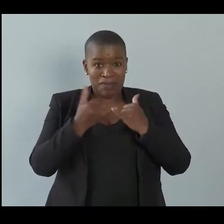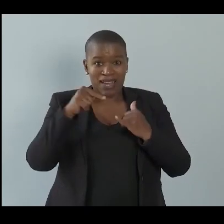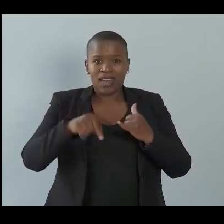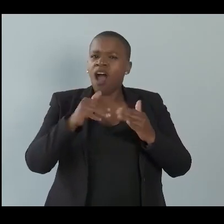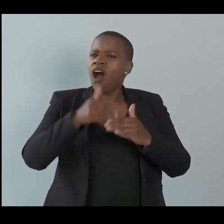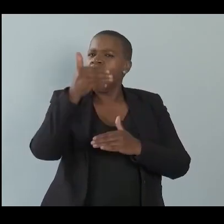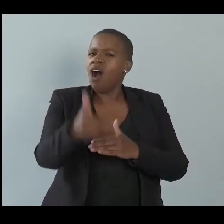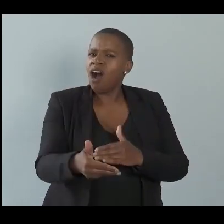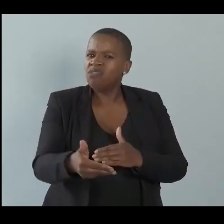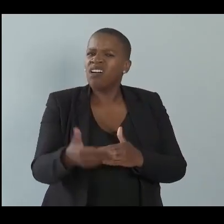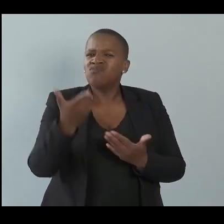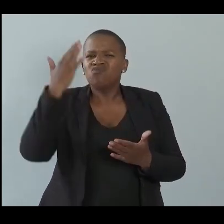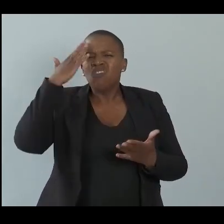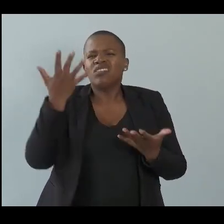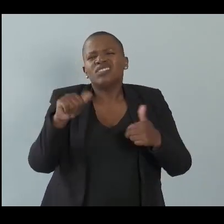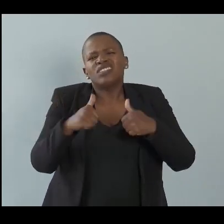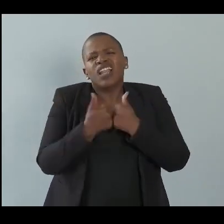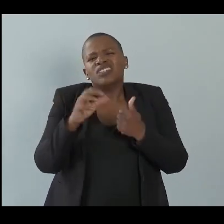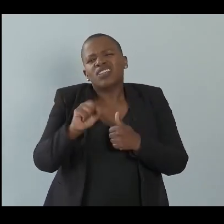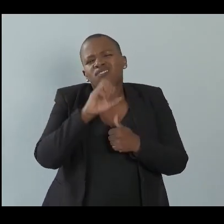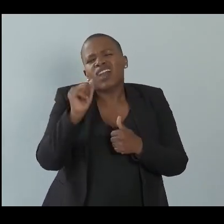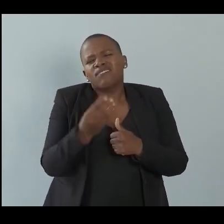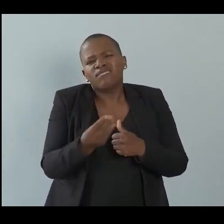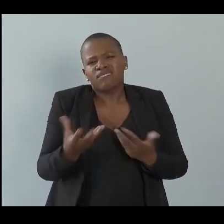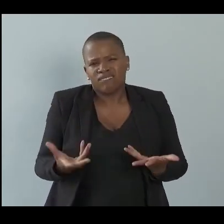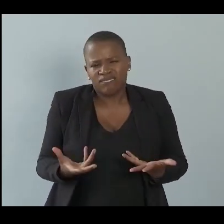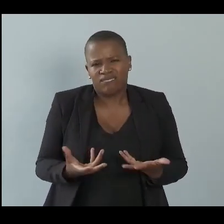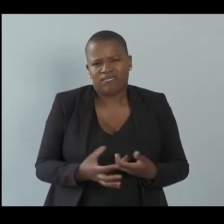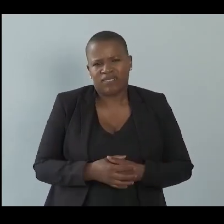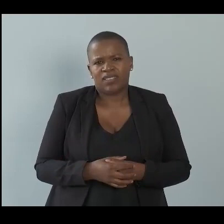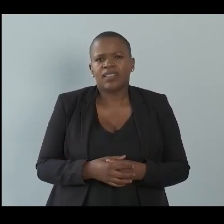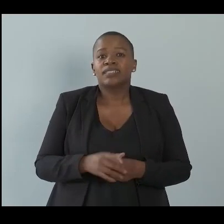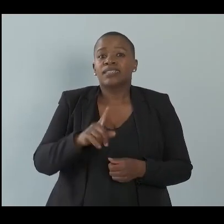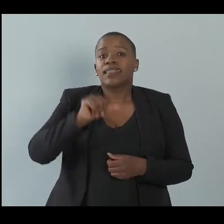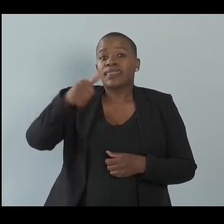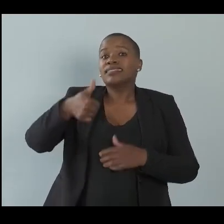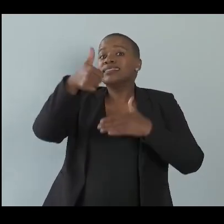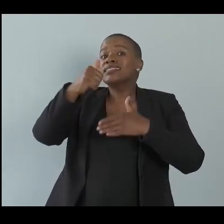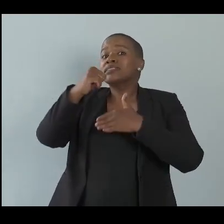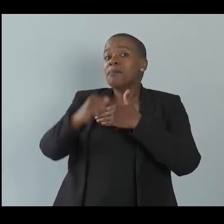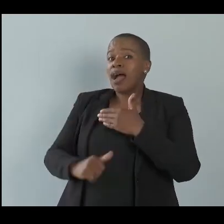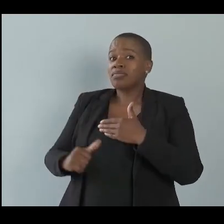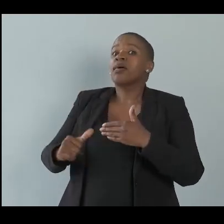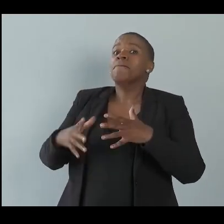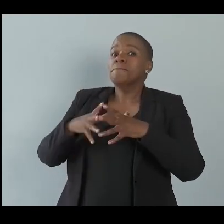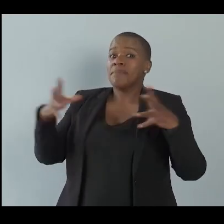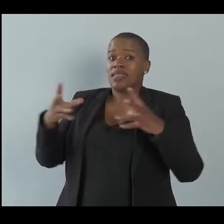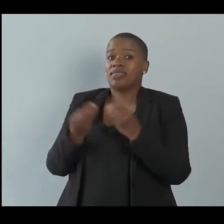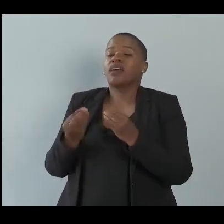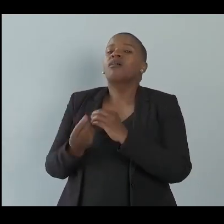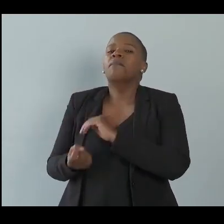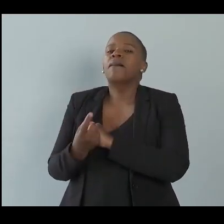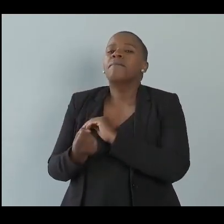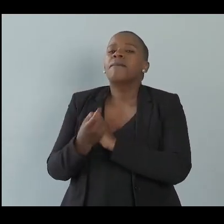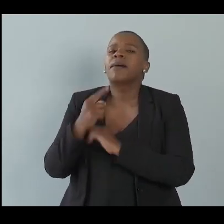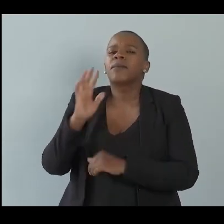Africa. Yeah, Bronwyn, you're right. I mean, I think the next 6 months there are a couple of big events that's not necessarily under our control.